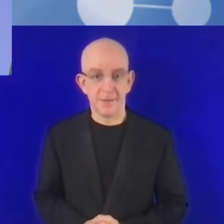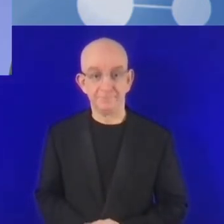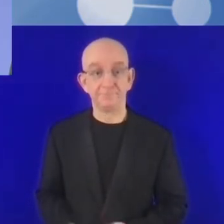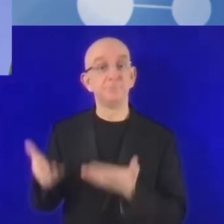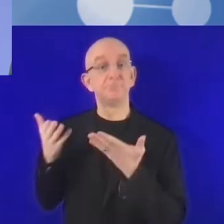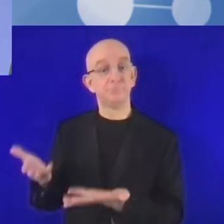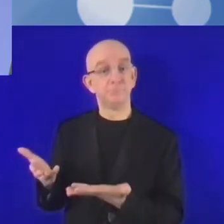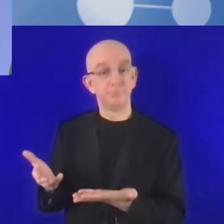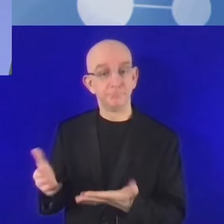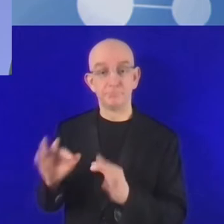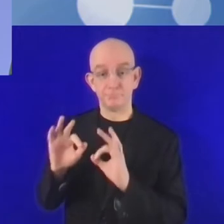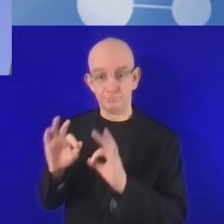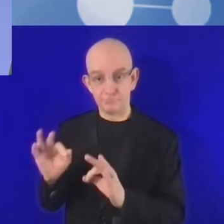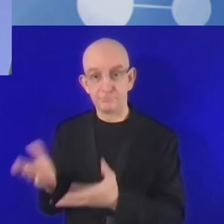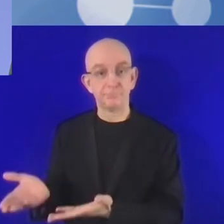Teresa Czerwińska